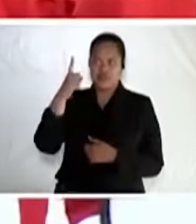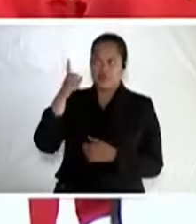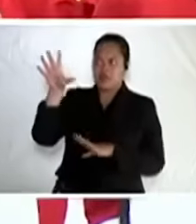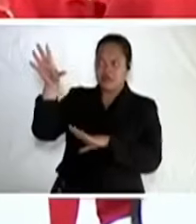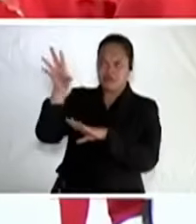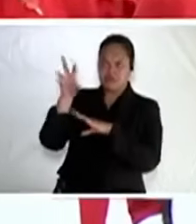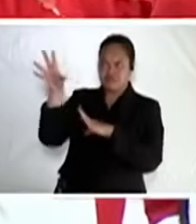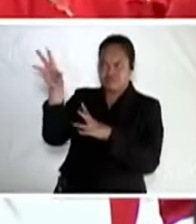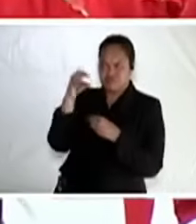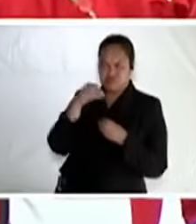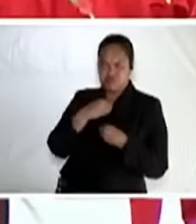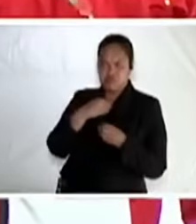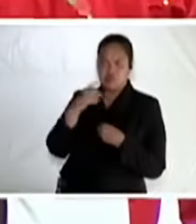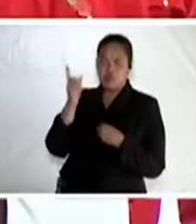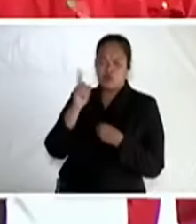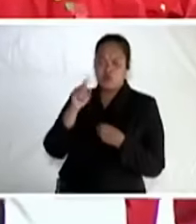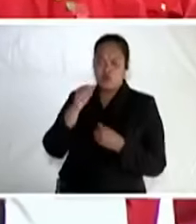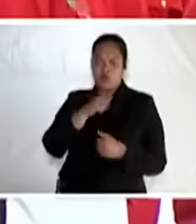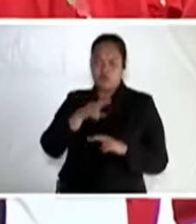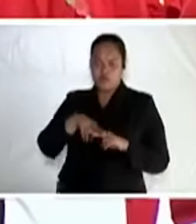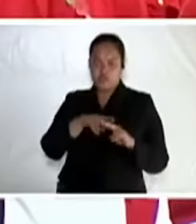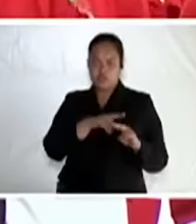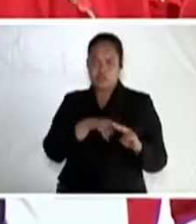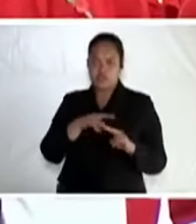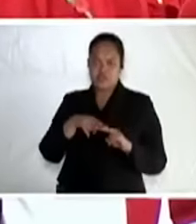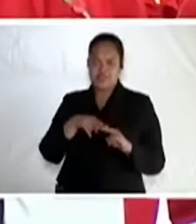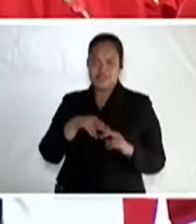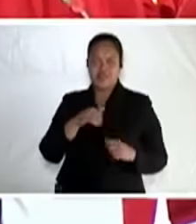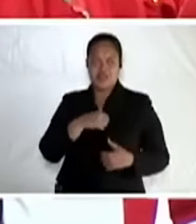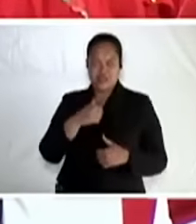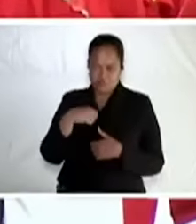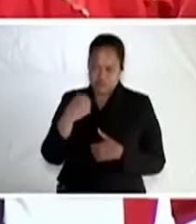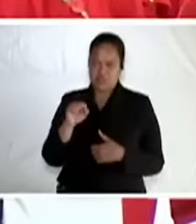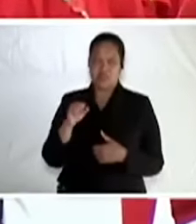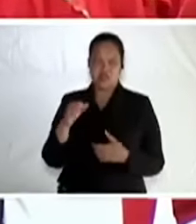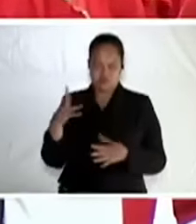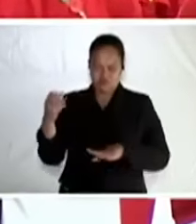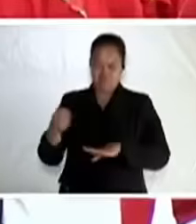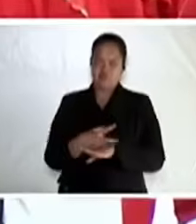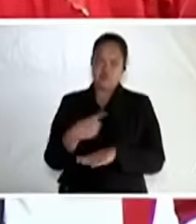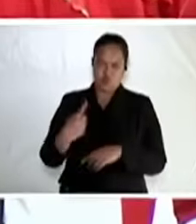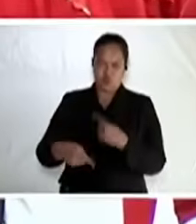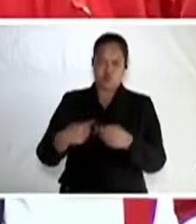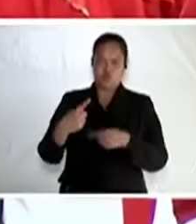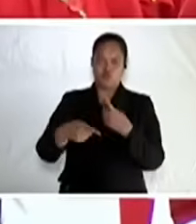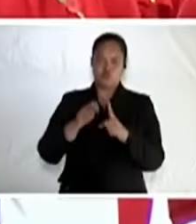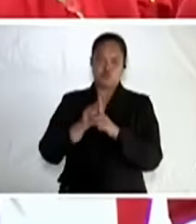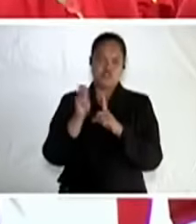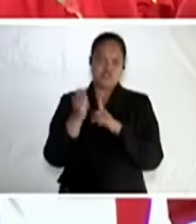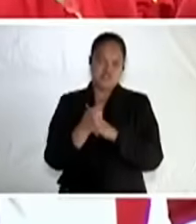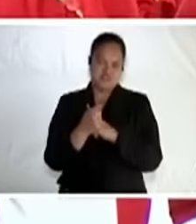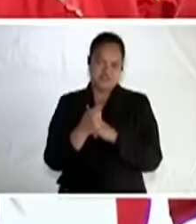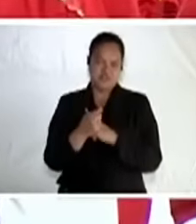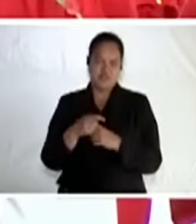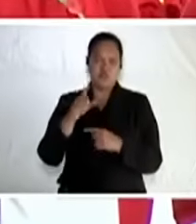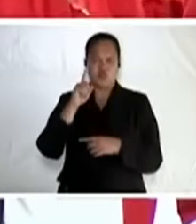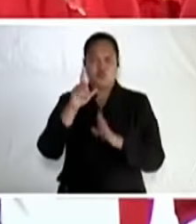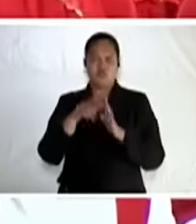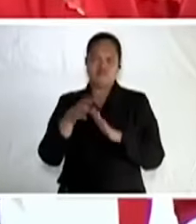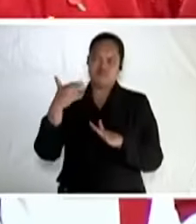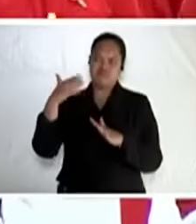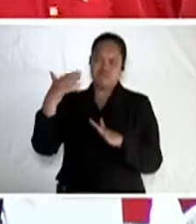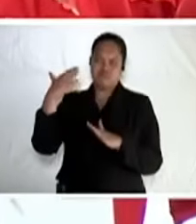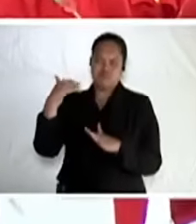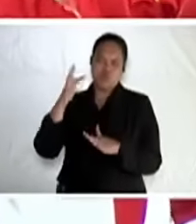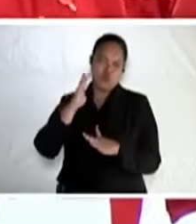mai bonde te mai beir na leni no matai walu and the saraba ni se vakuri tinga na ngongo ta wana banata kir na leni matai walu na don